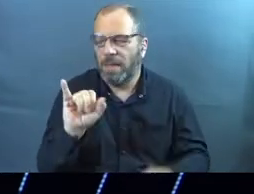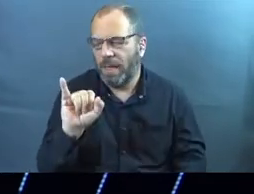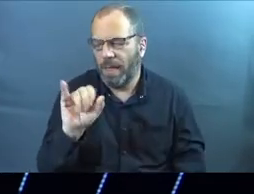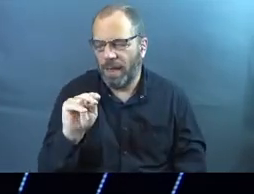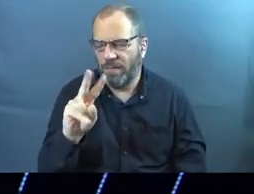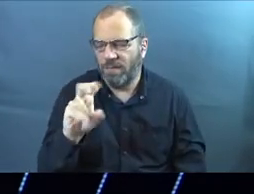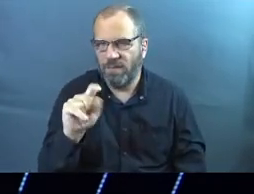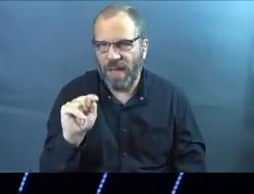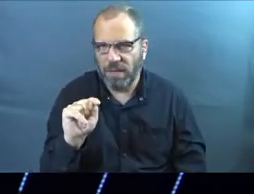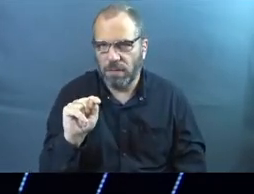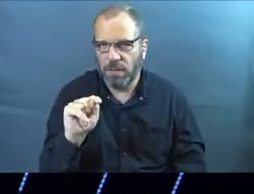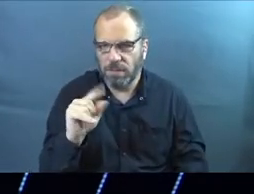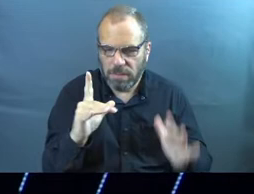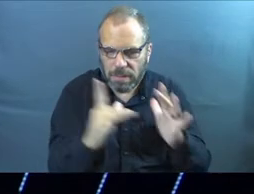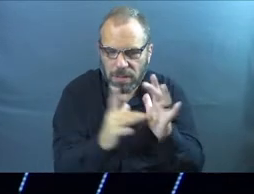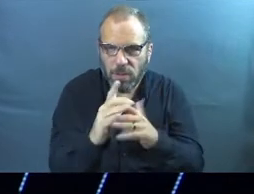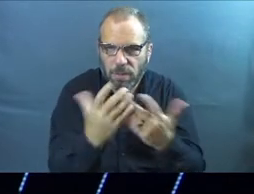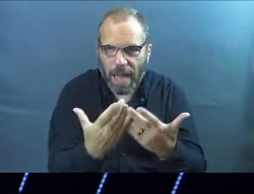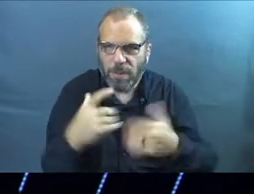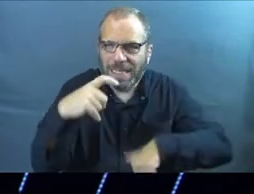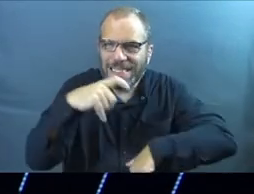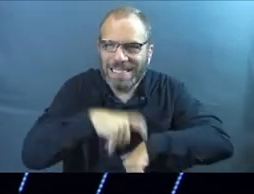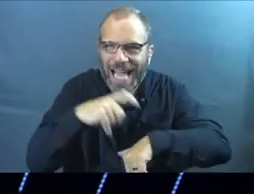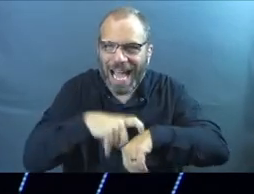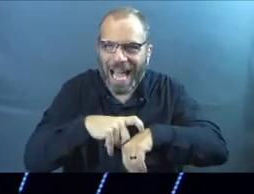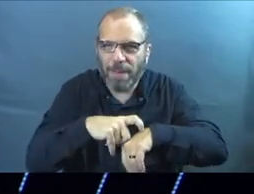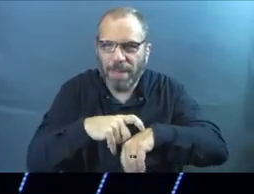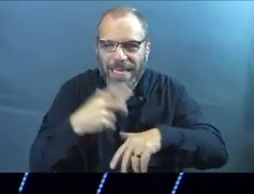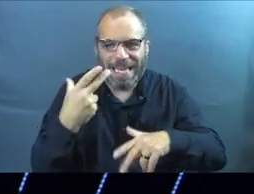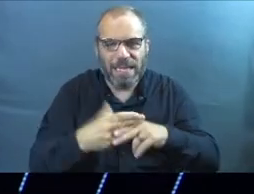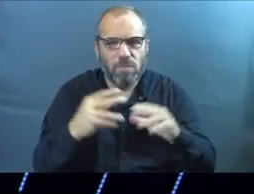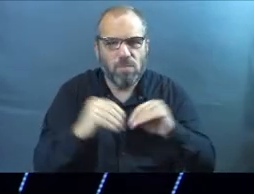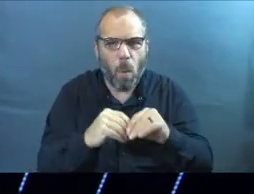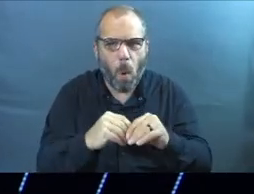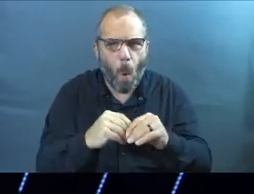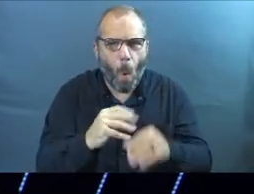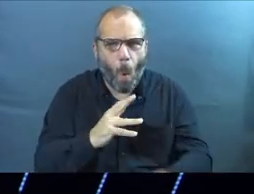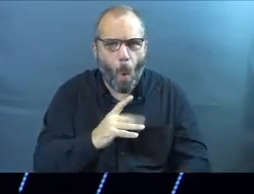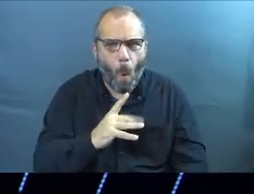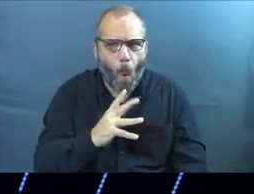that? If you invest, it's a richer experience for you.